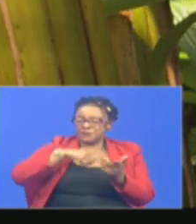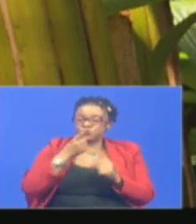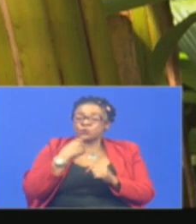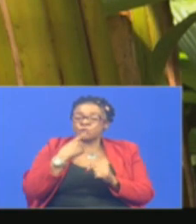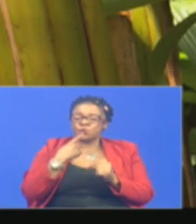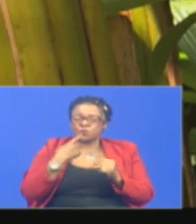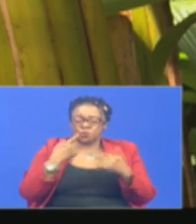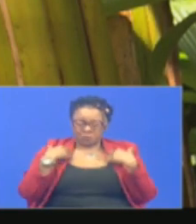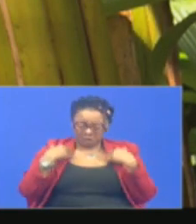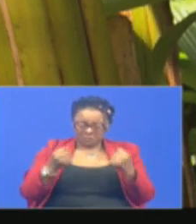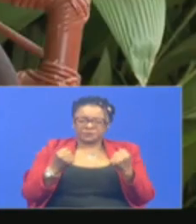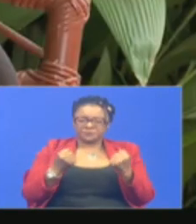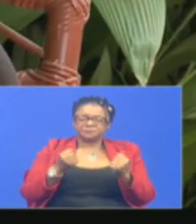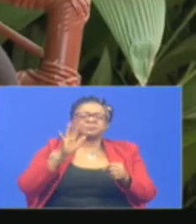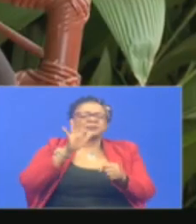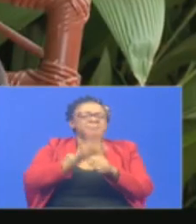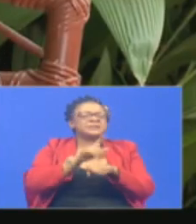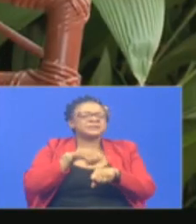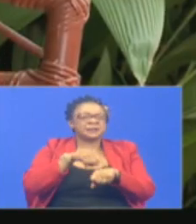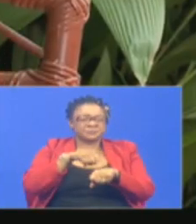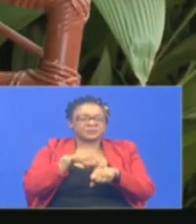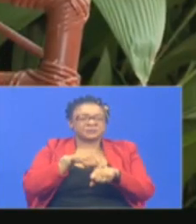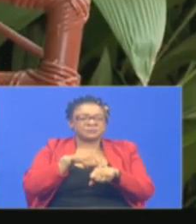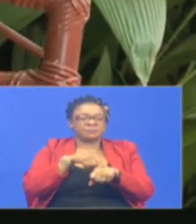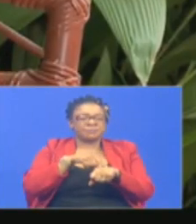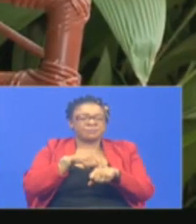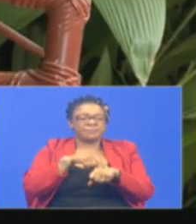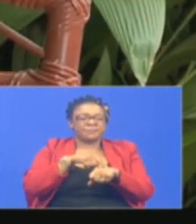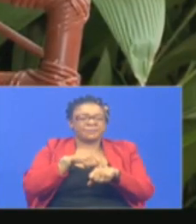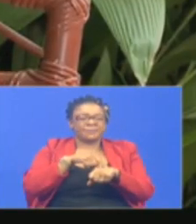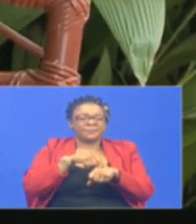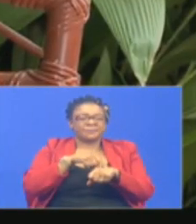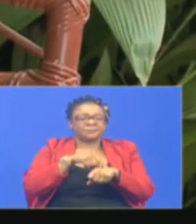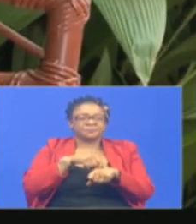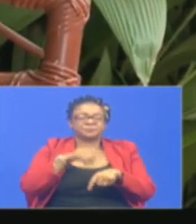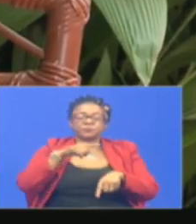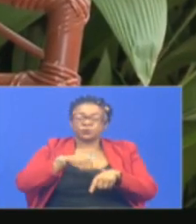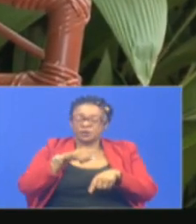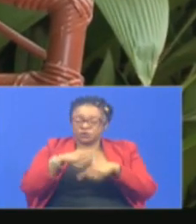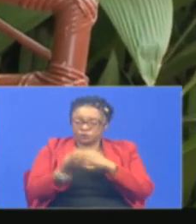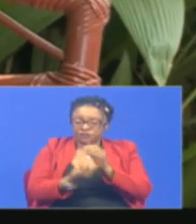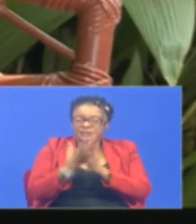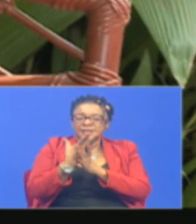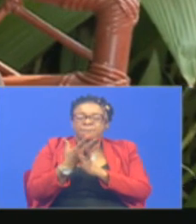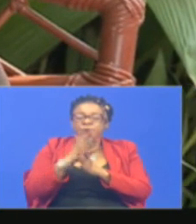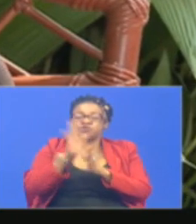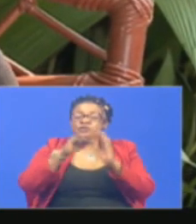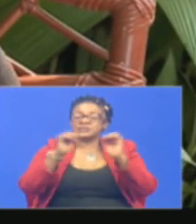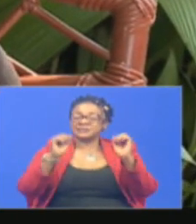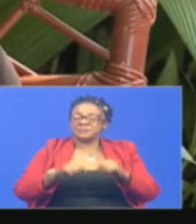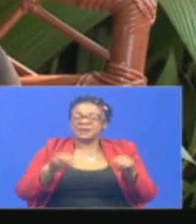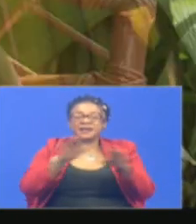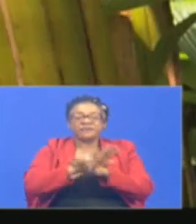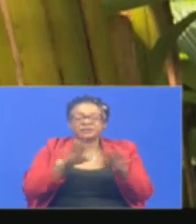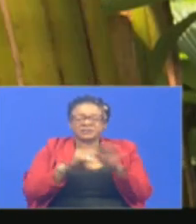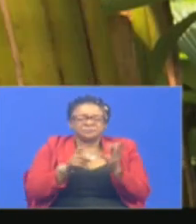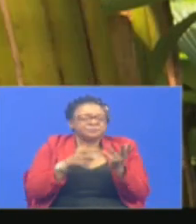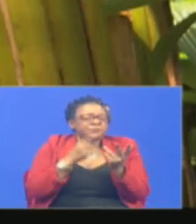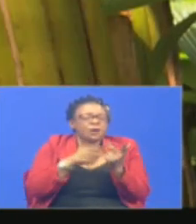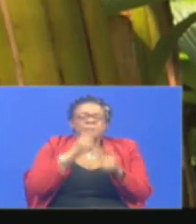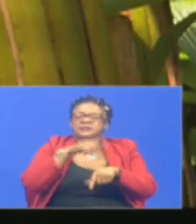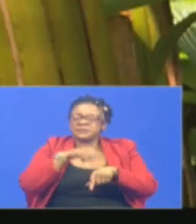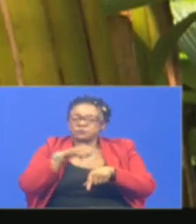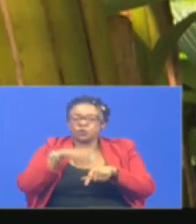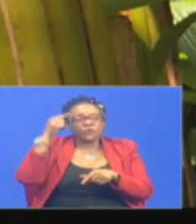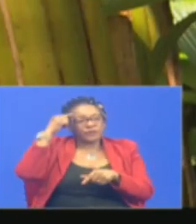able-bodied, many of the times when you're setting up your system and everything, how many times do you think that my